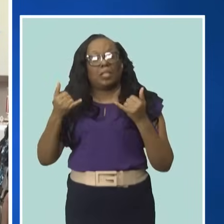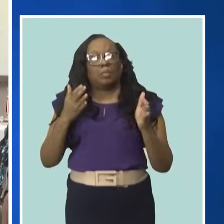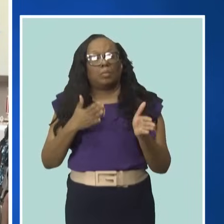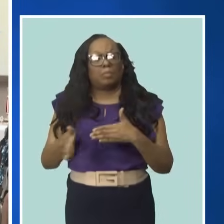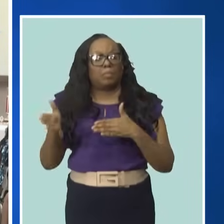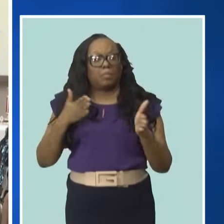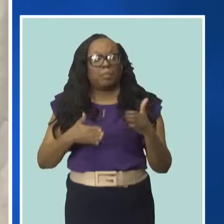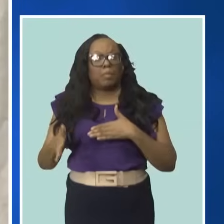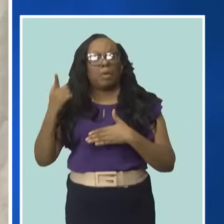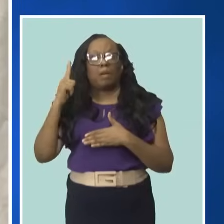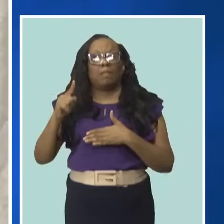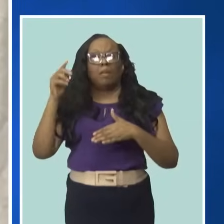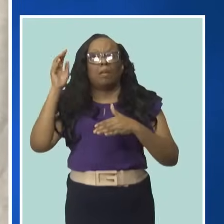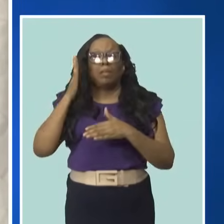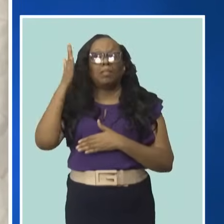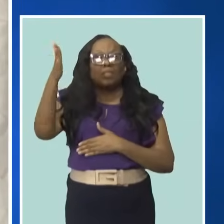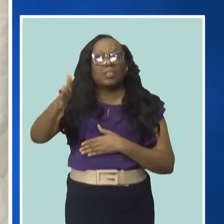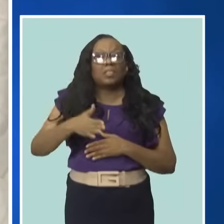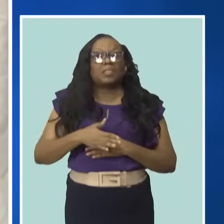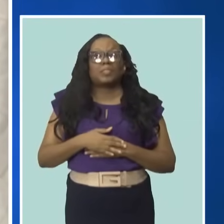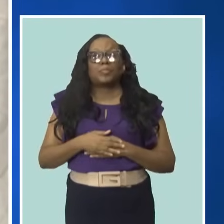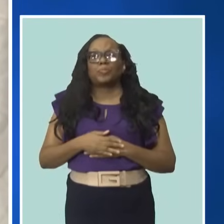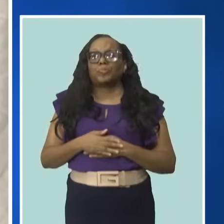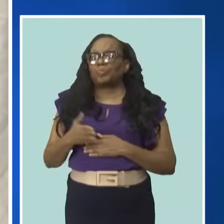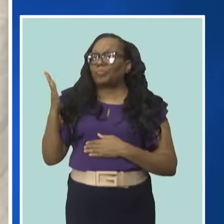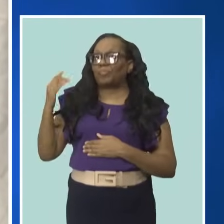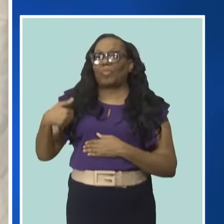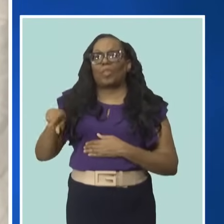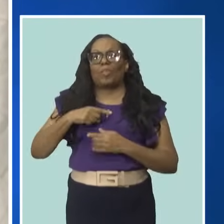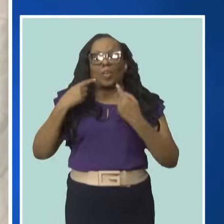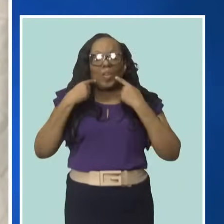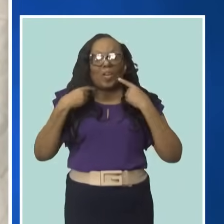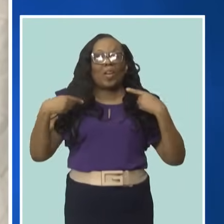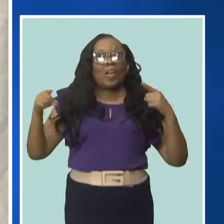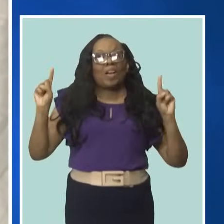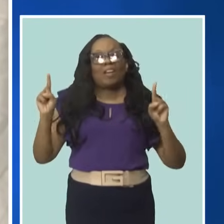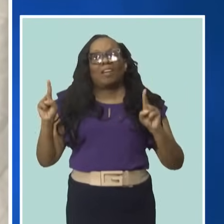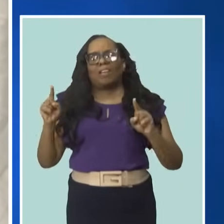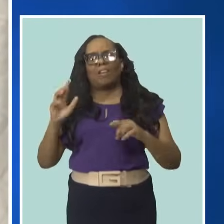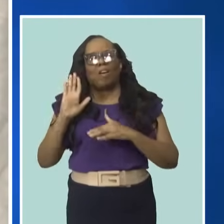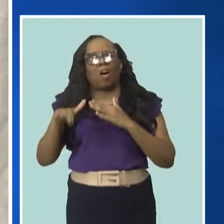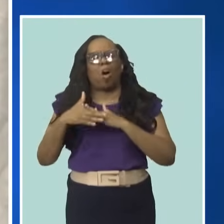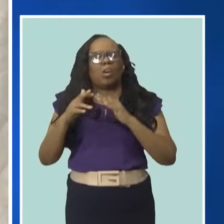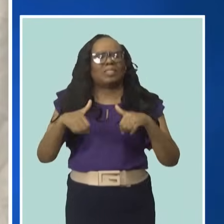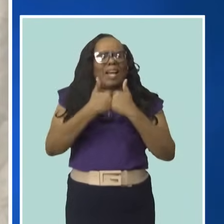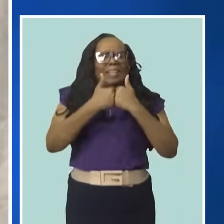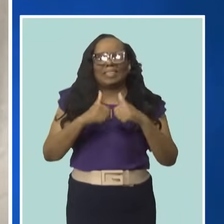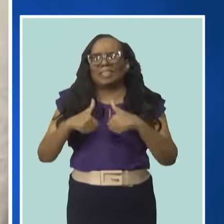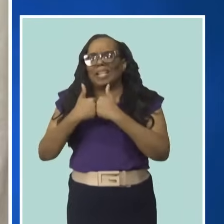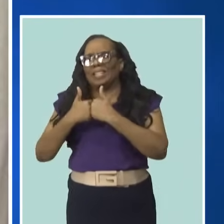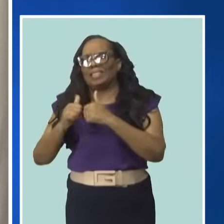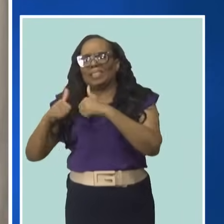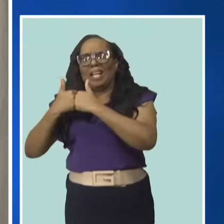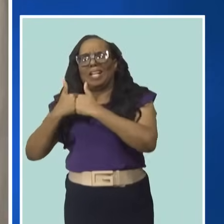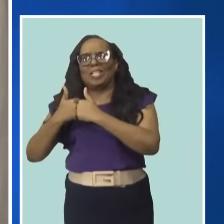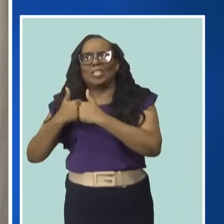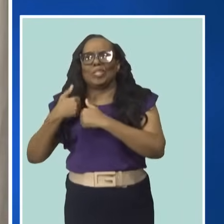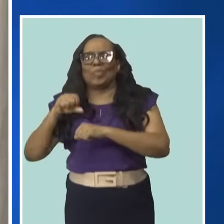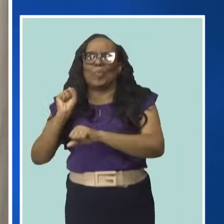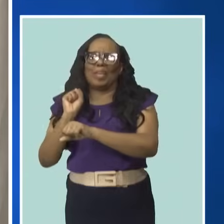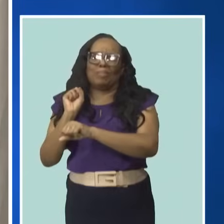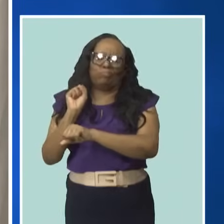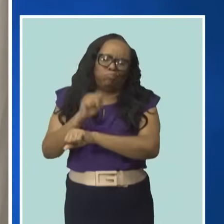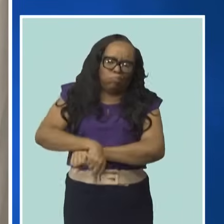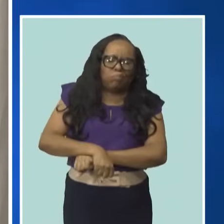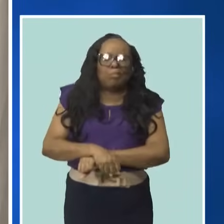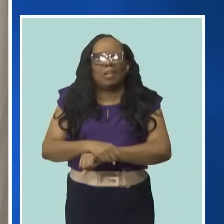battle ahead. We have made it. We have defeated every challenge that came our way and have made it to the end